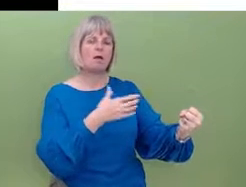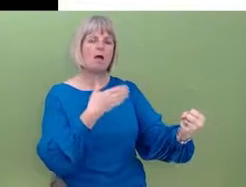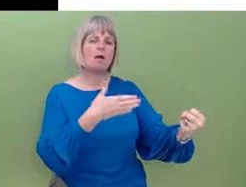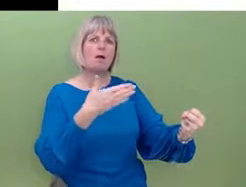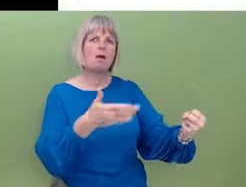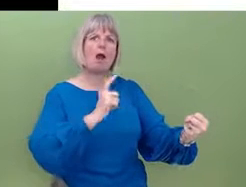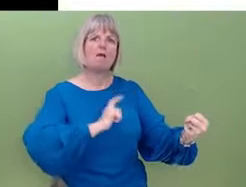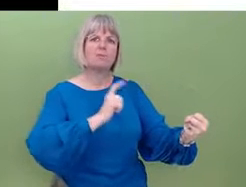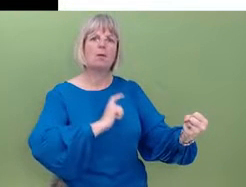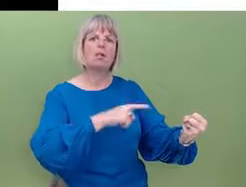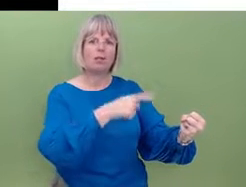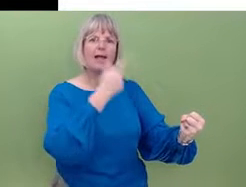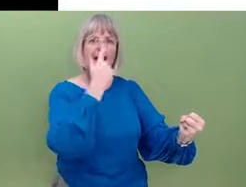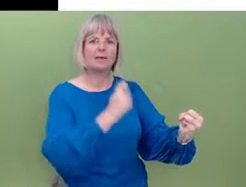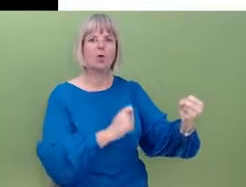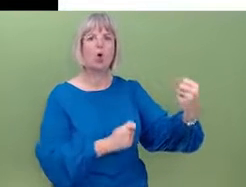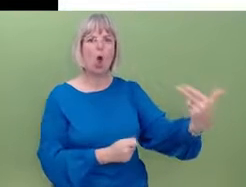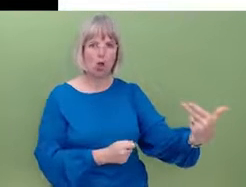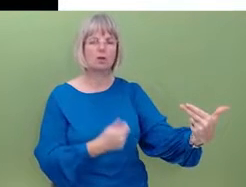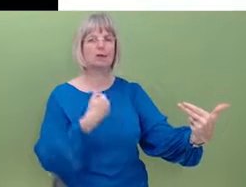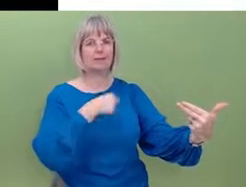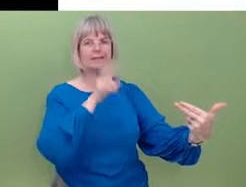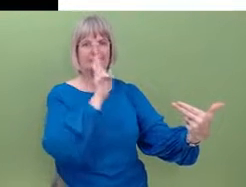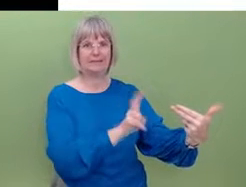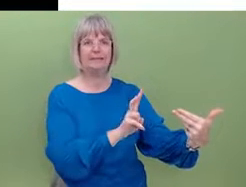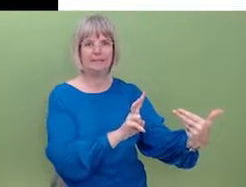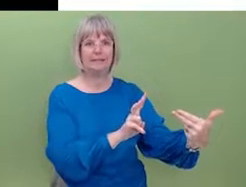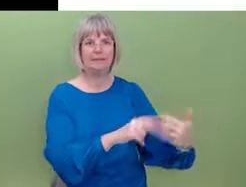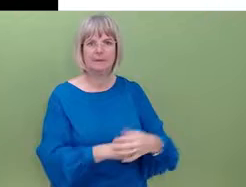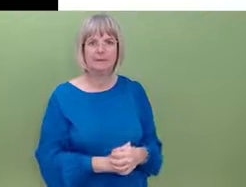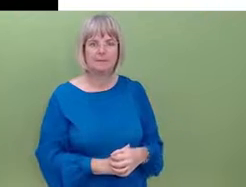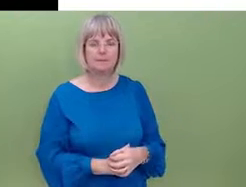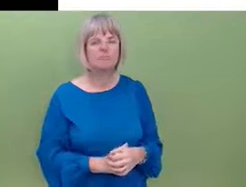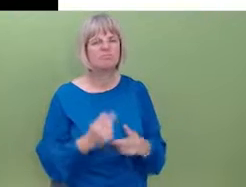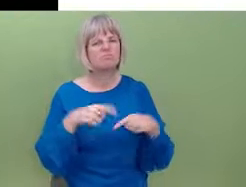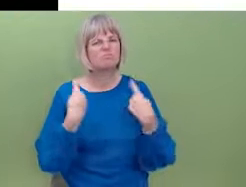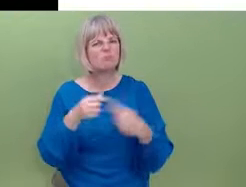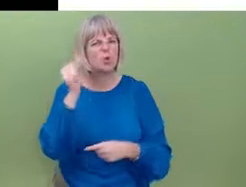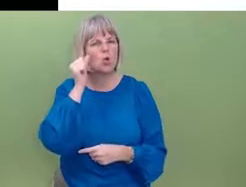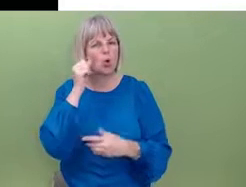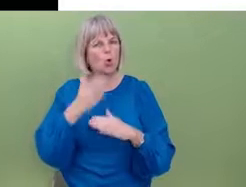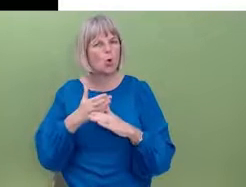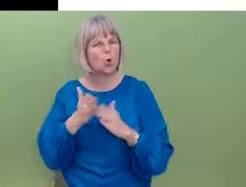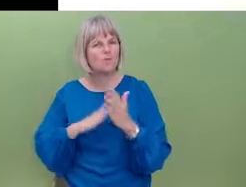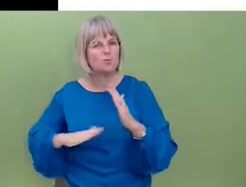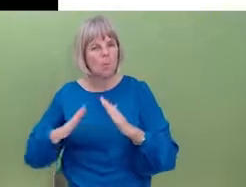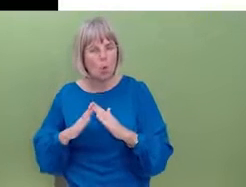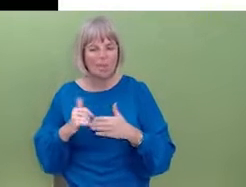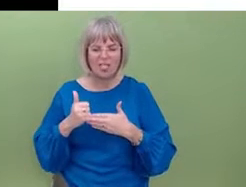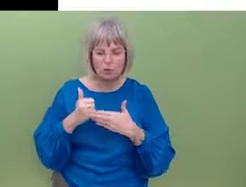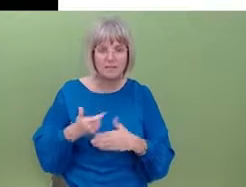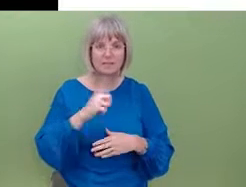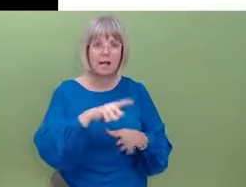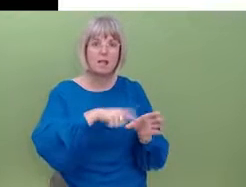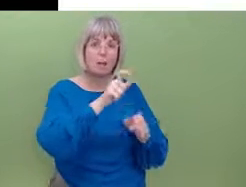their screen on. We know that from working from home as therapists and as young people that there are problems with connection